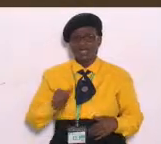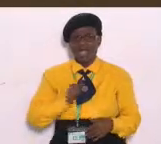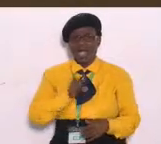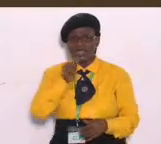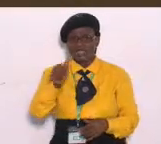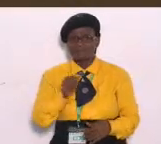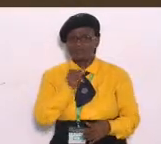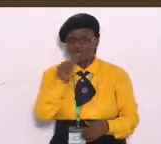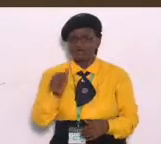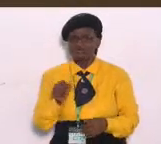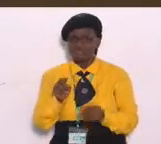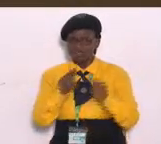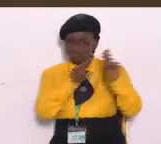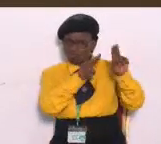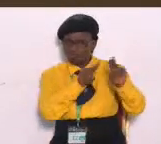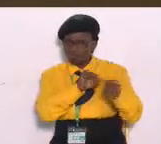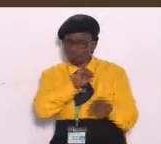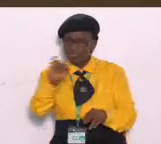I'm not looking at my notes.